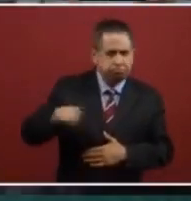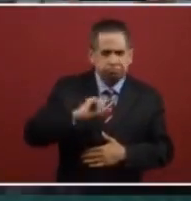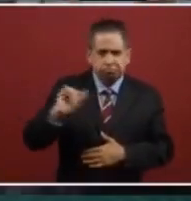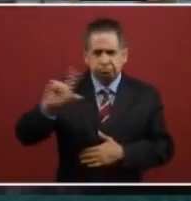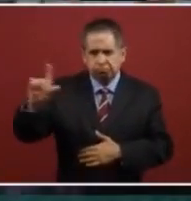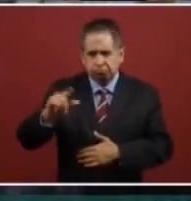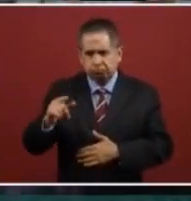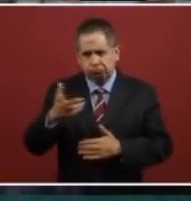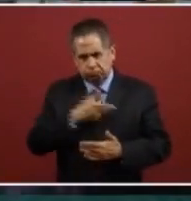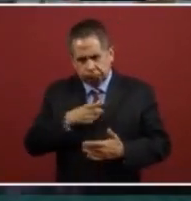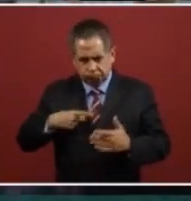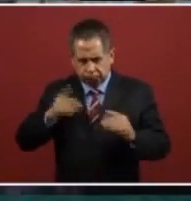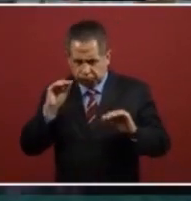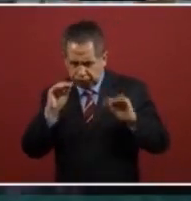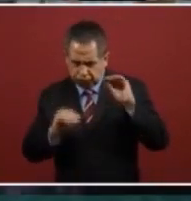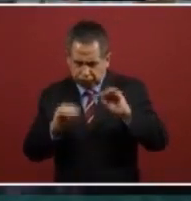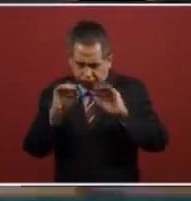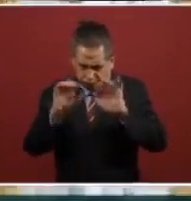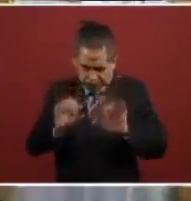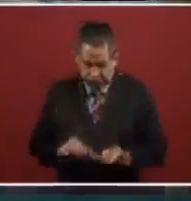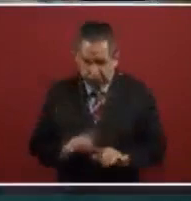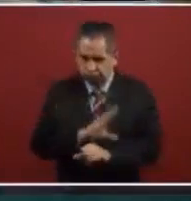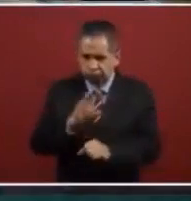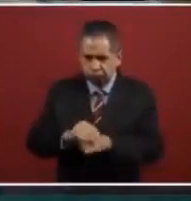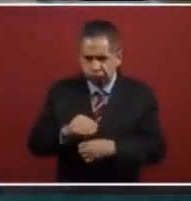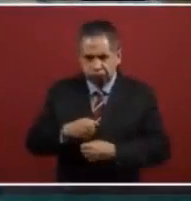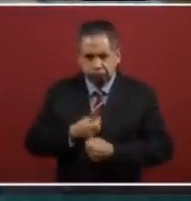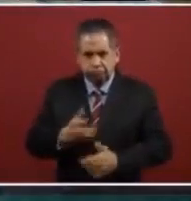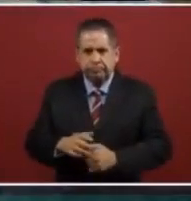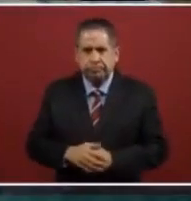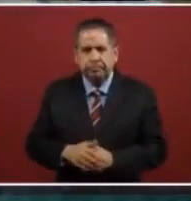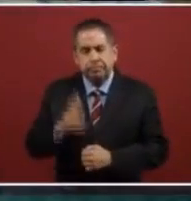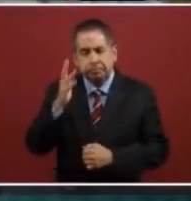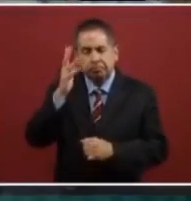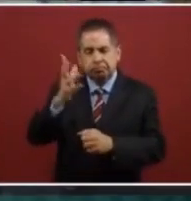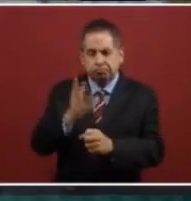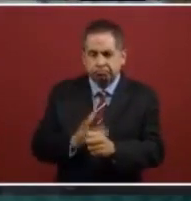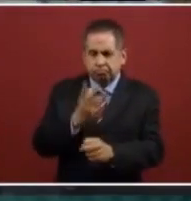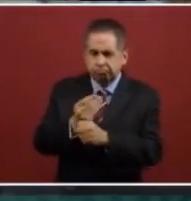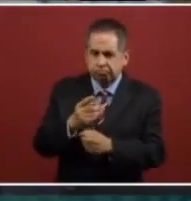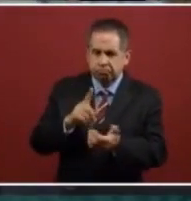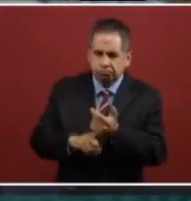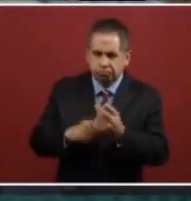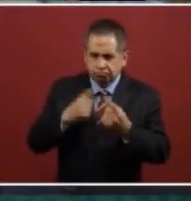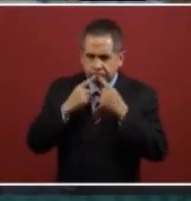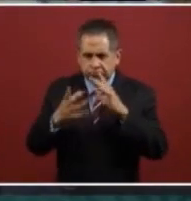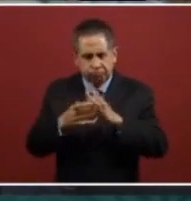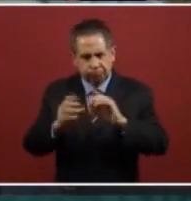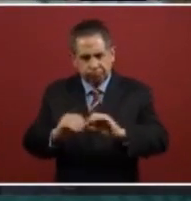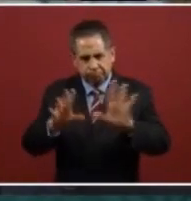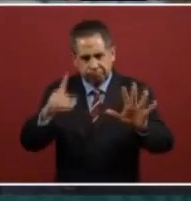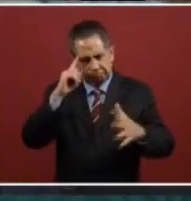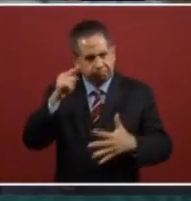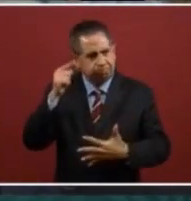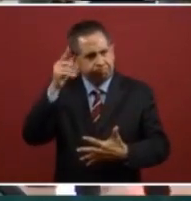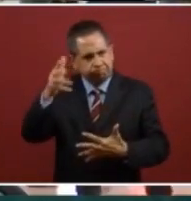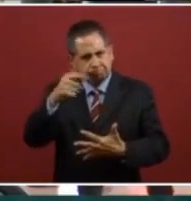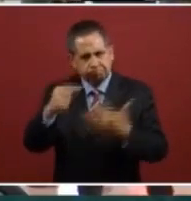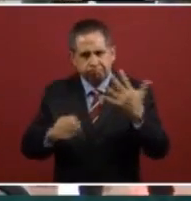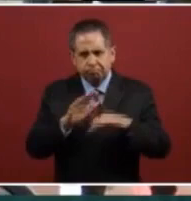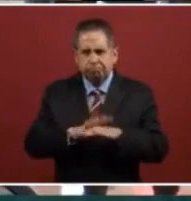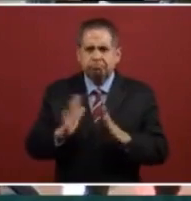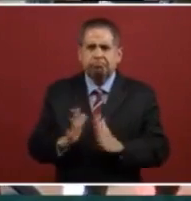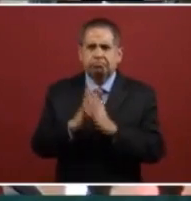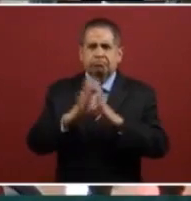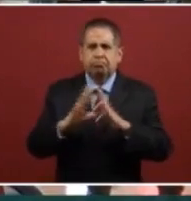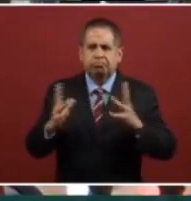su declaración. Vamos employees a seguir con el cambio y or contribuir con servants, ello. Para mí es un orgullo estar con because ellos. they Para want mí to es una show that they're satisfacción. proud. Por lo